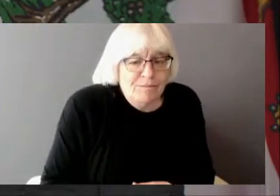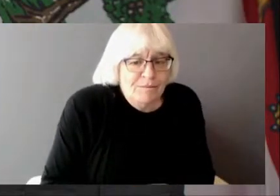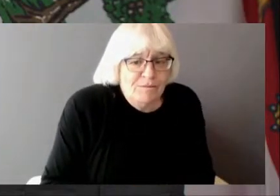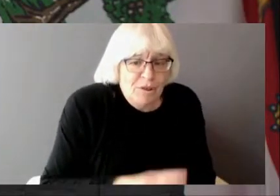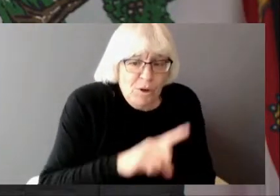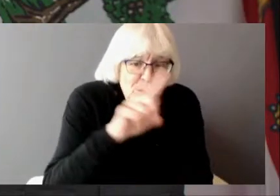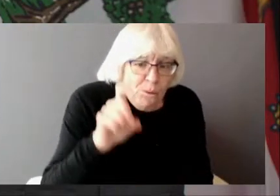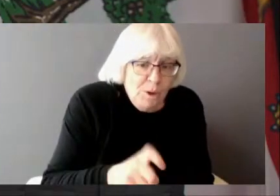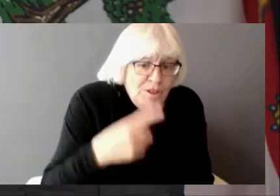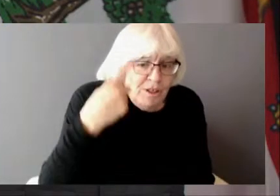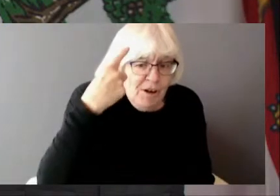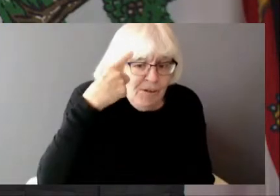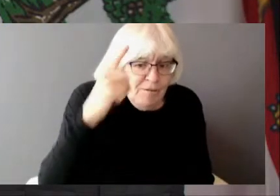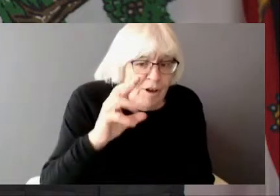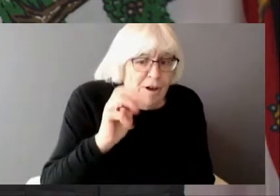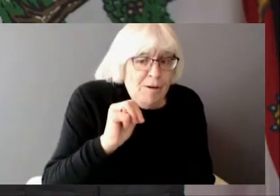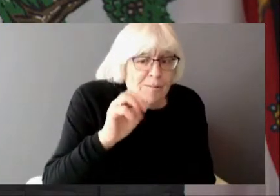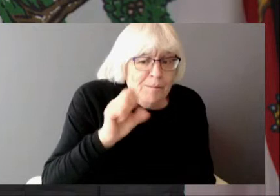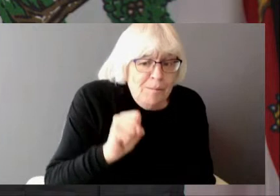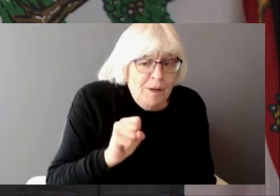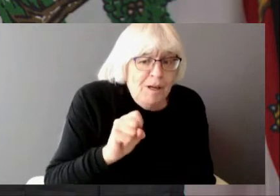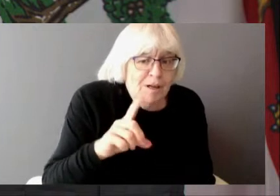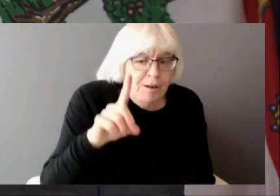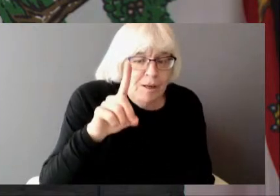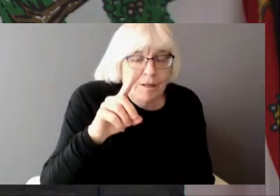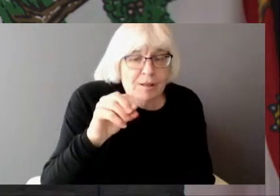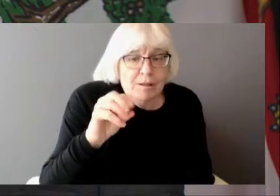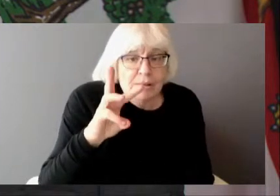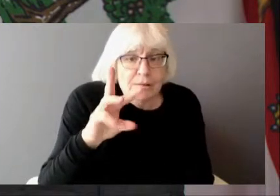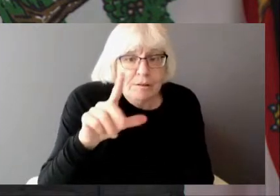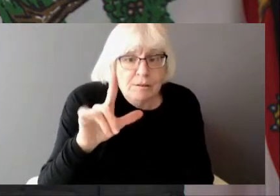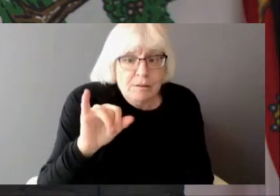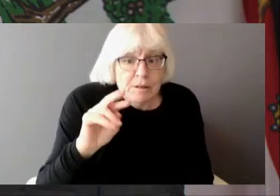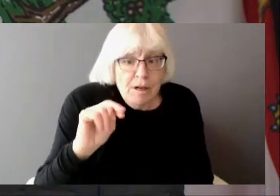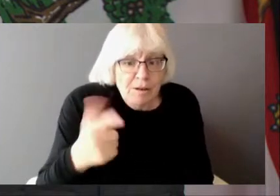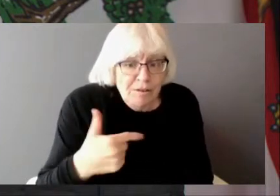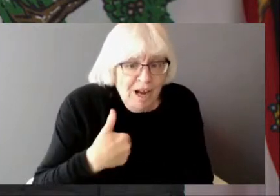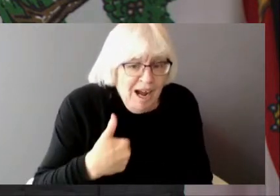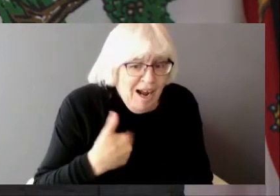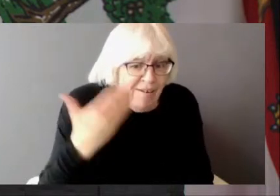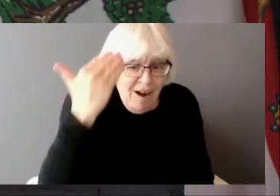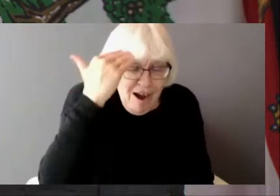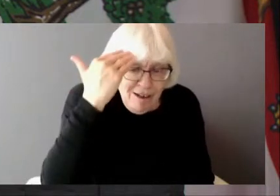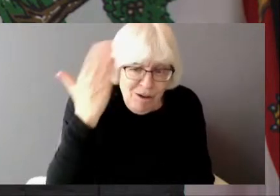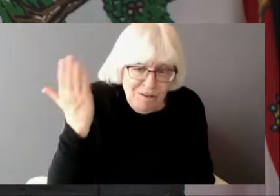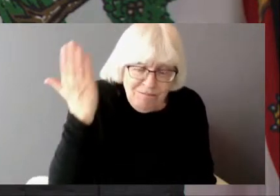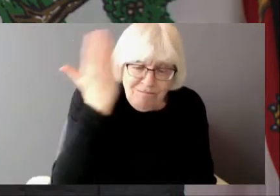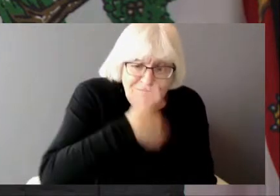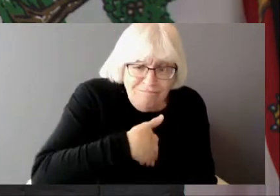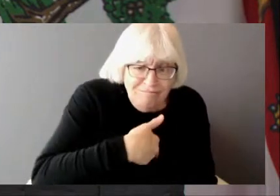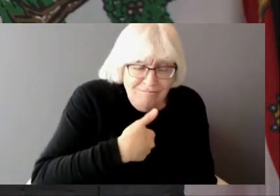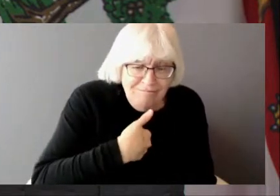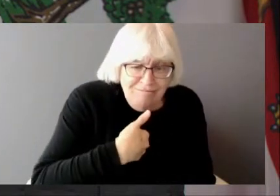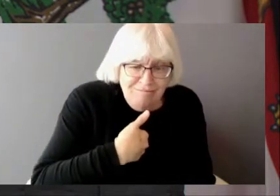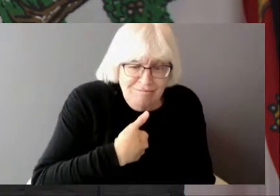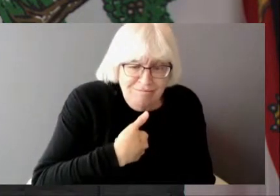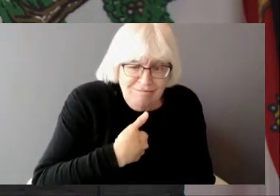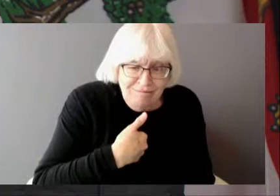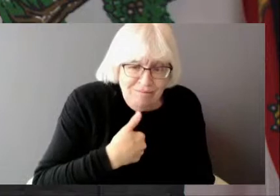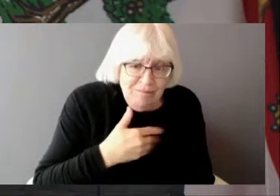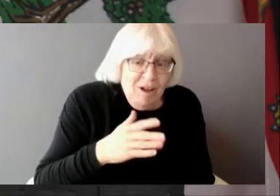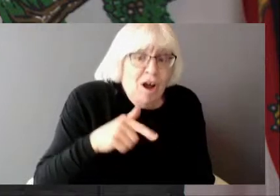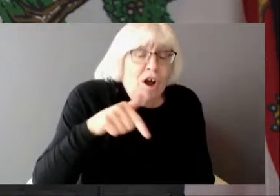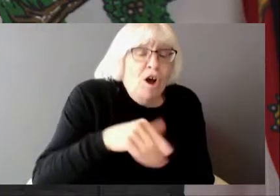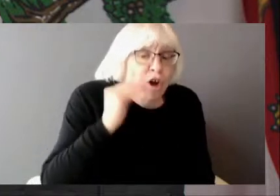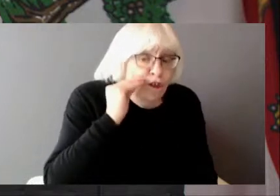this, but have all sort of second doses for residents and staff of long-term care and